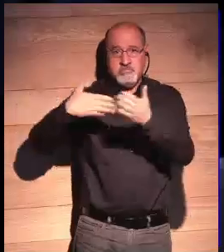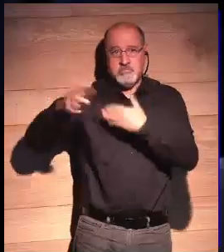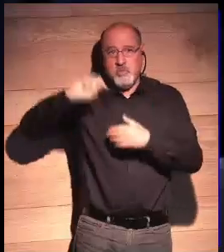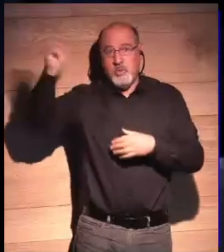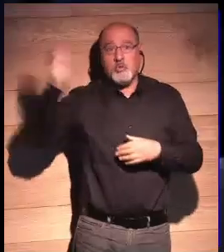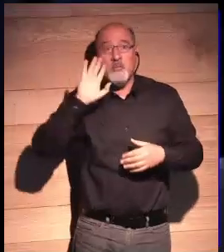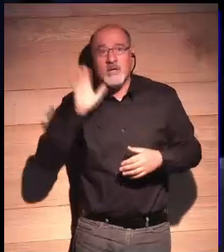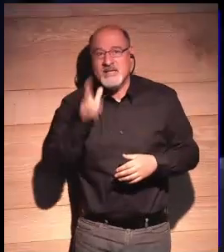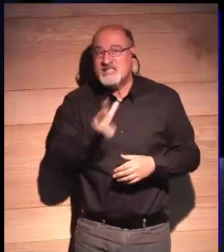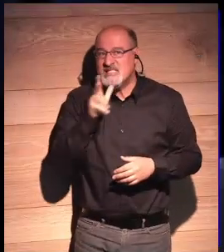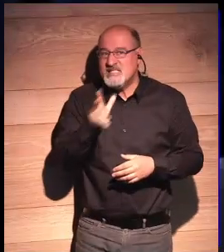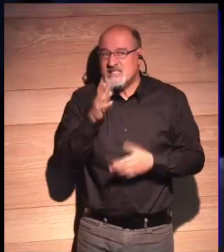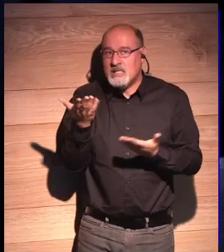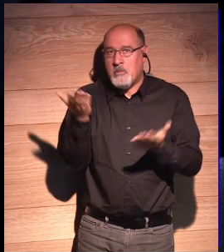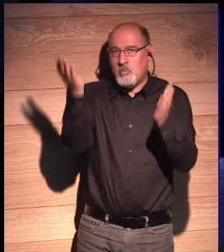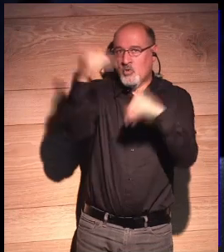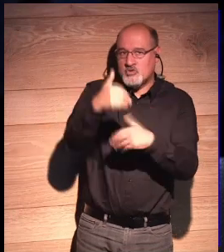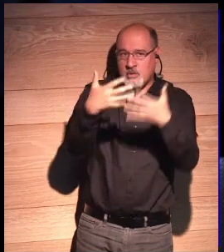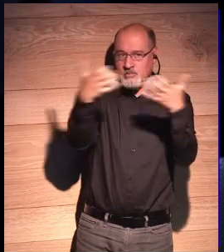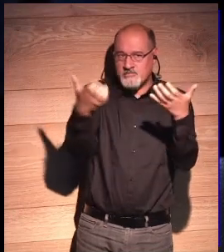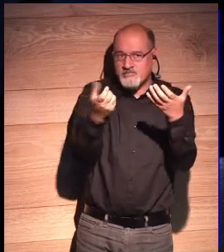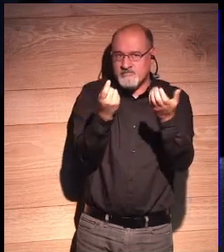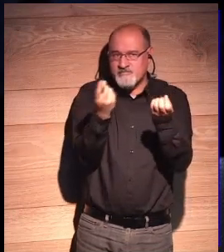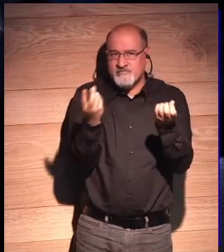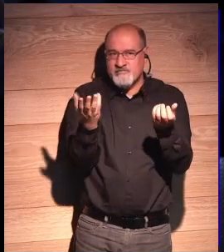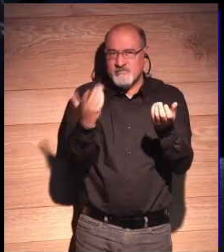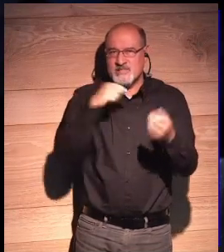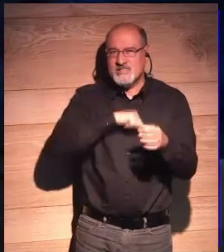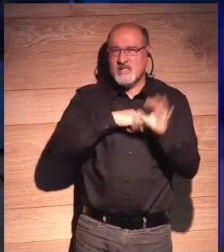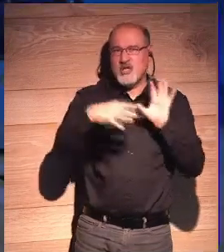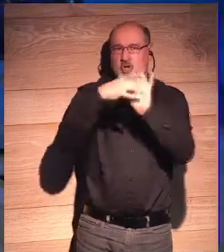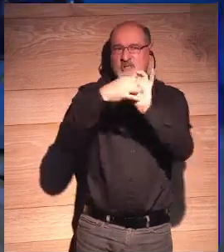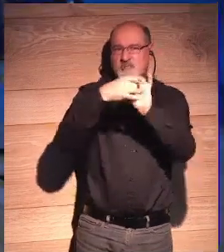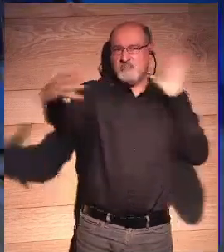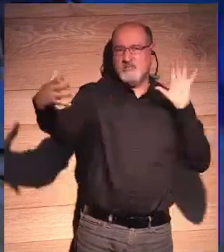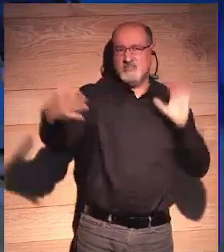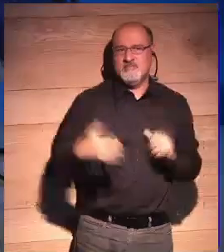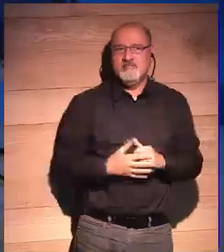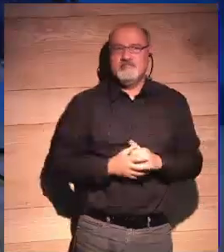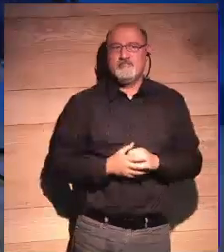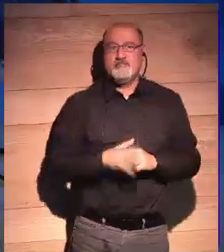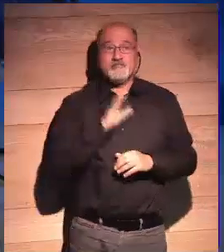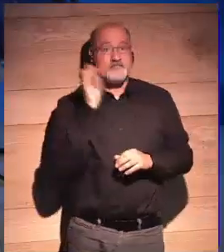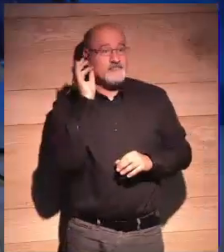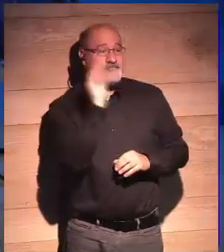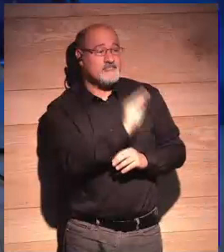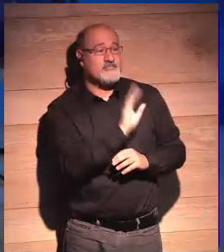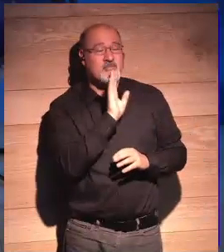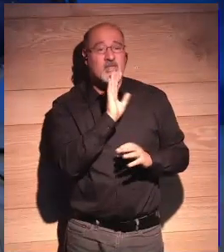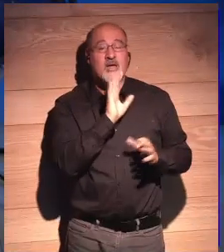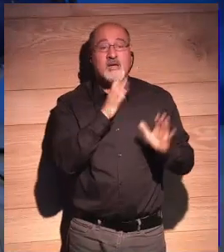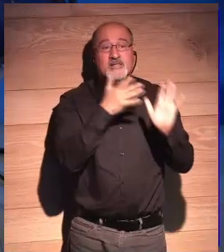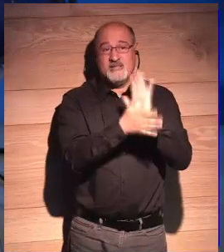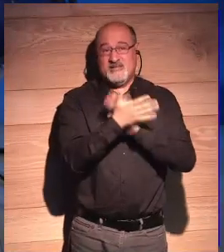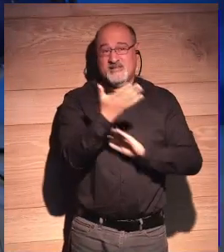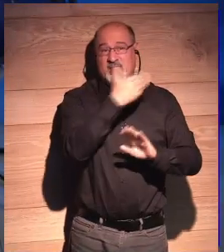and things like that. And I didn't feel connected to it. Y no sé si en el caso de Ghost World también pasó eso. I don't know if it